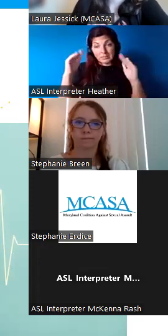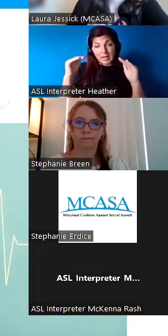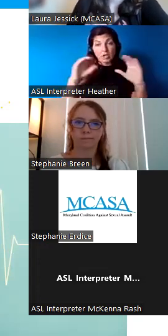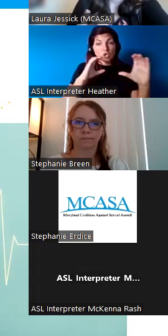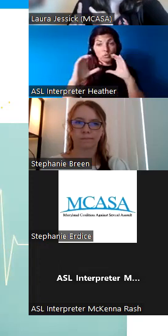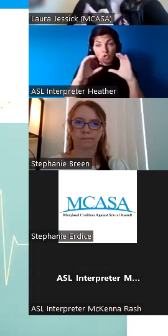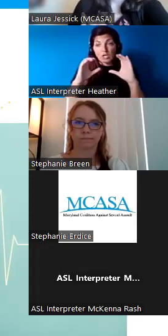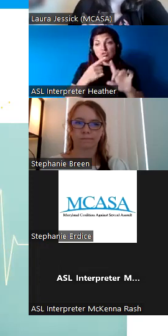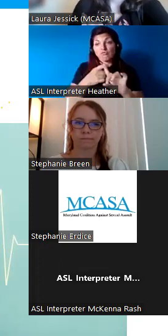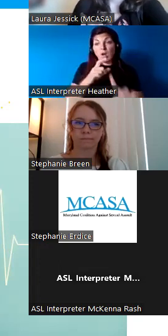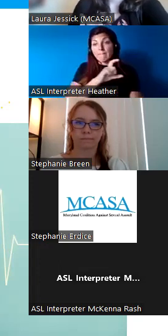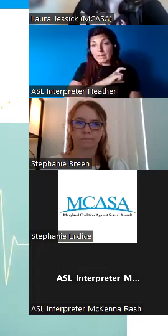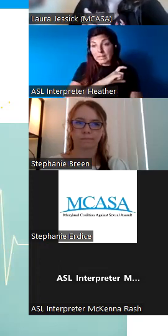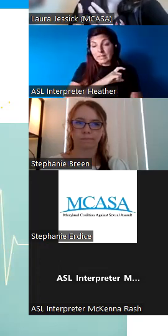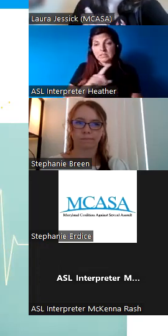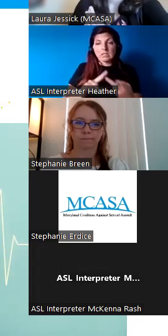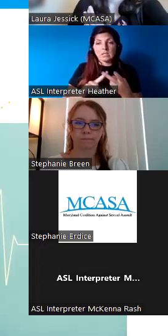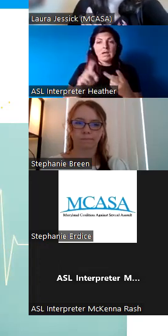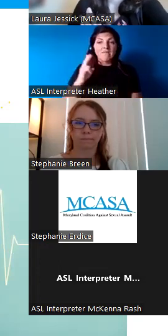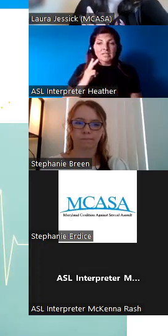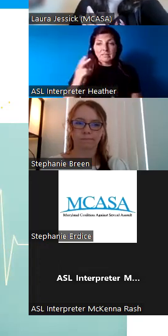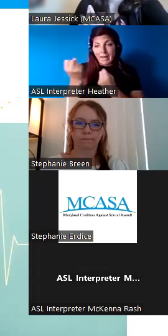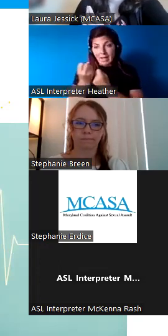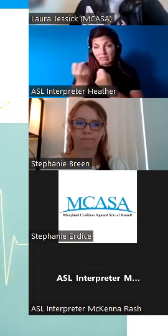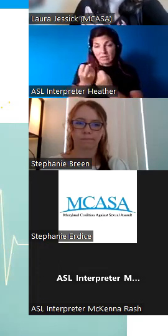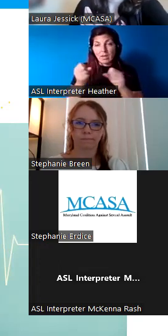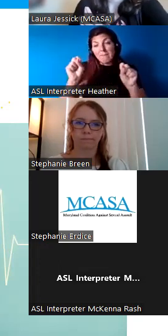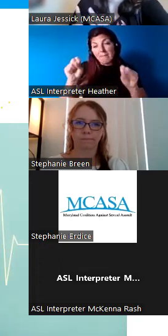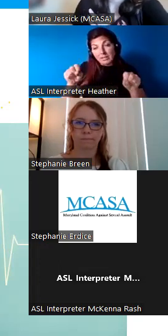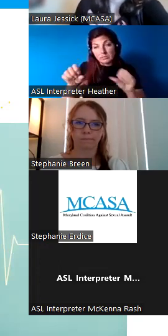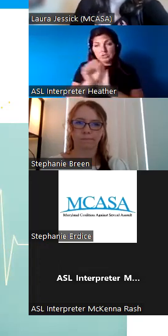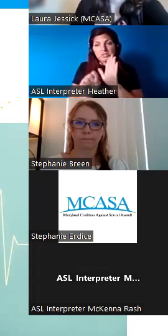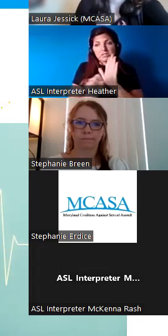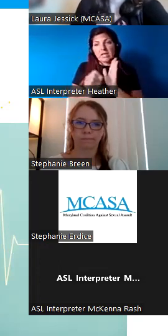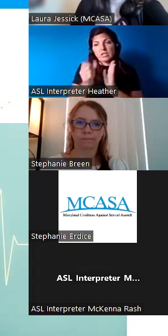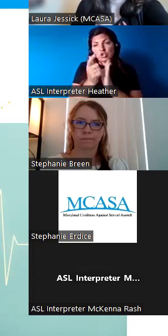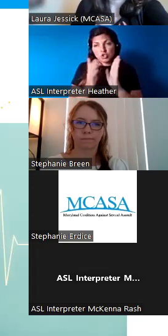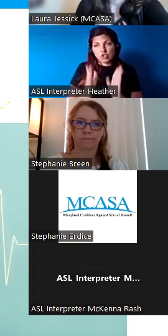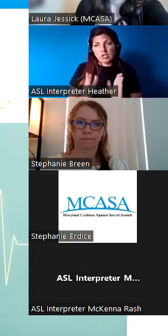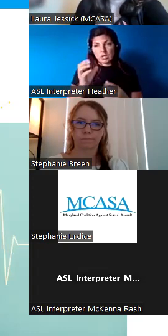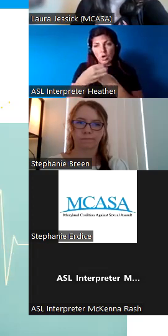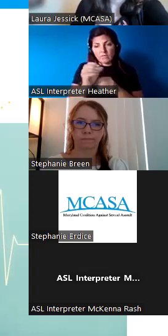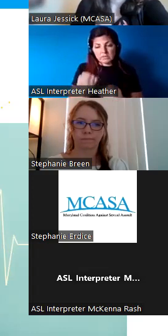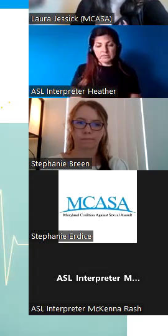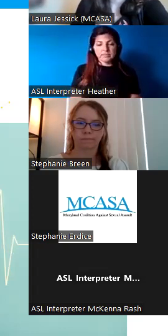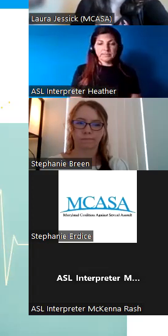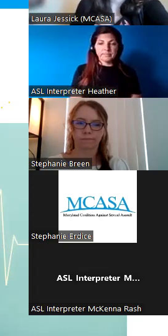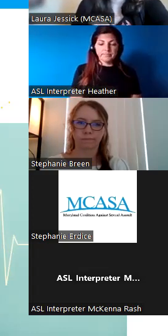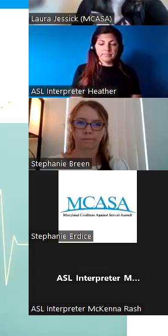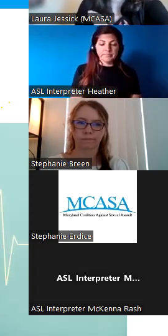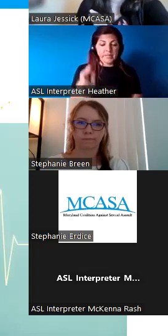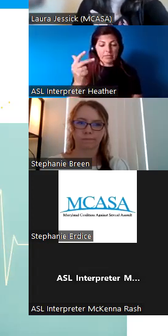the police, the victim advocate, and possibly with the state's attorney's office. And then the